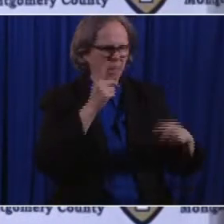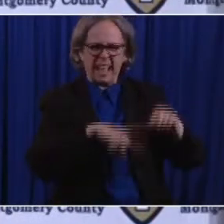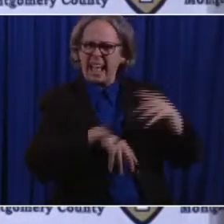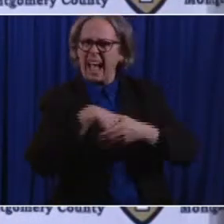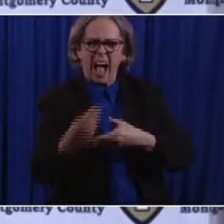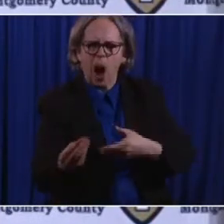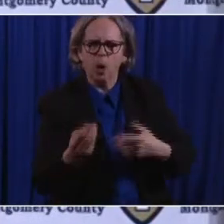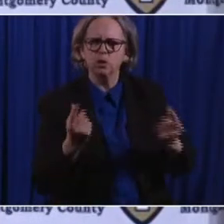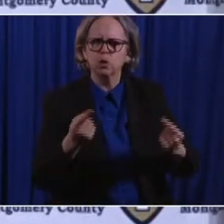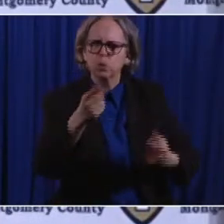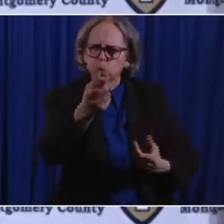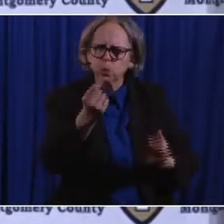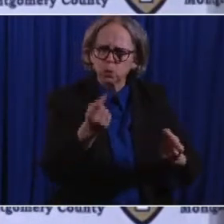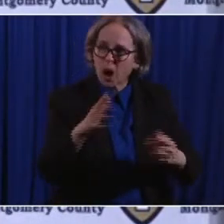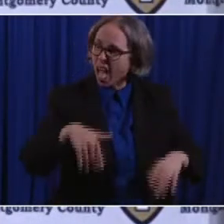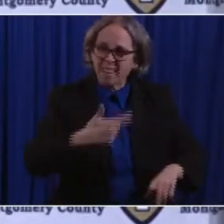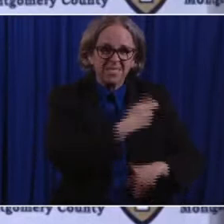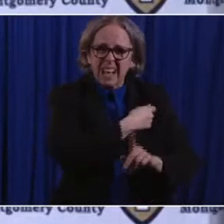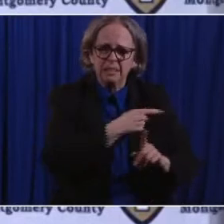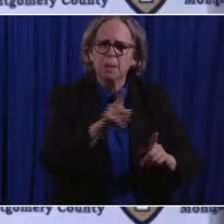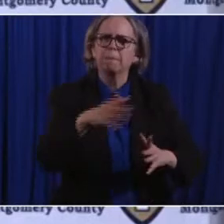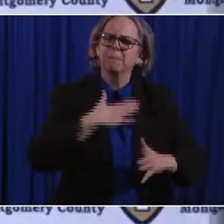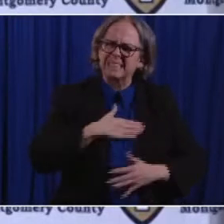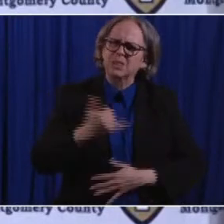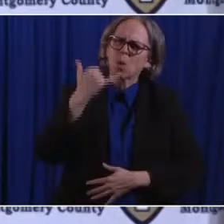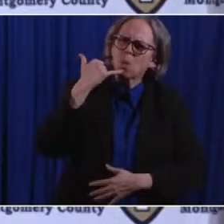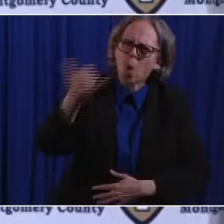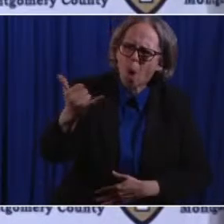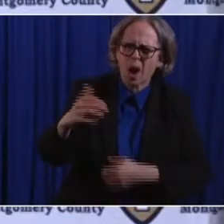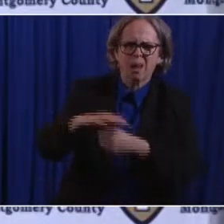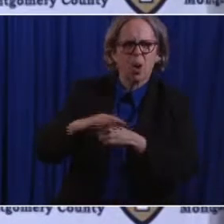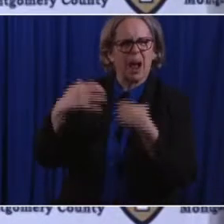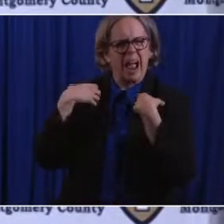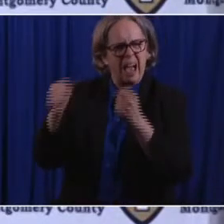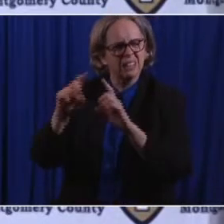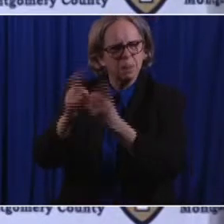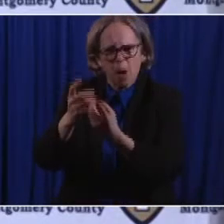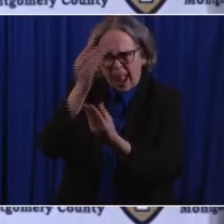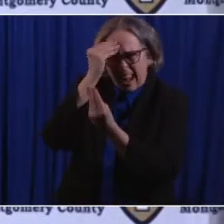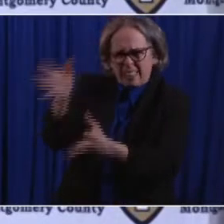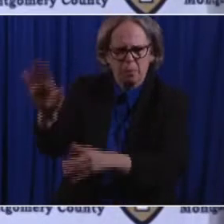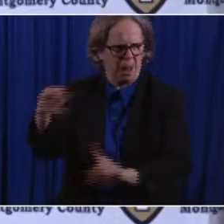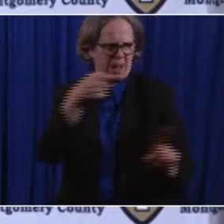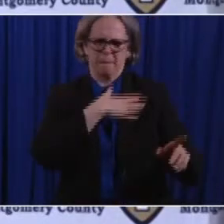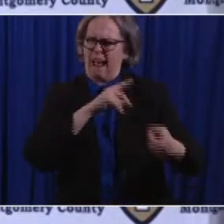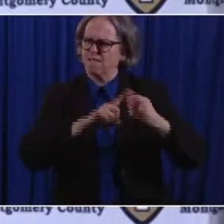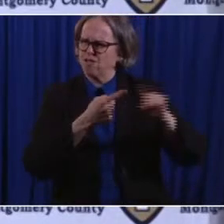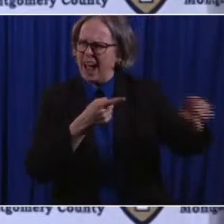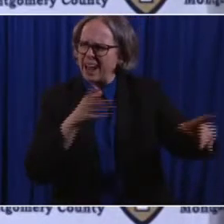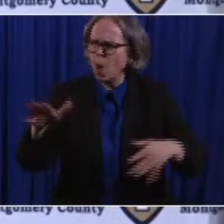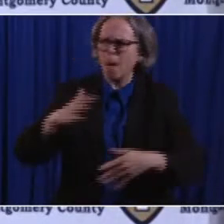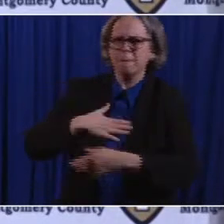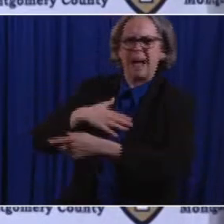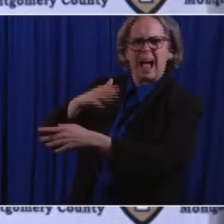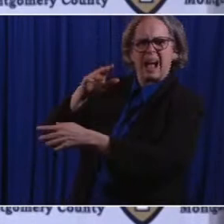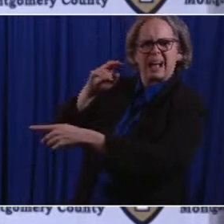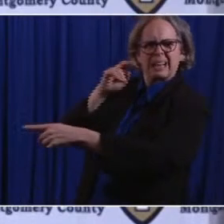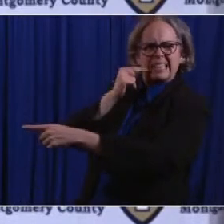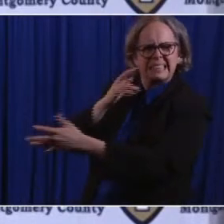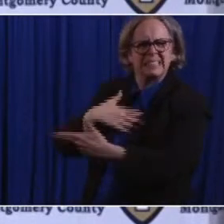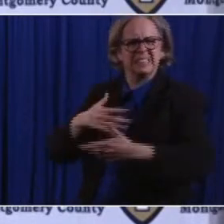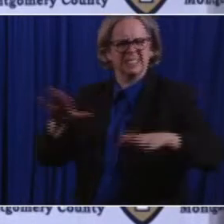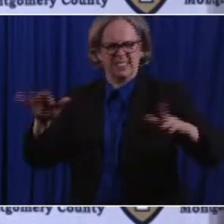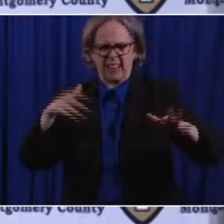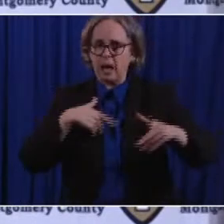please call your local health department if they have not had a vaccine yet. If you are one of those individuals who is